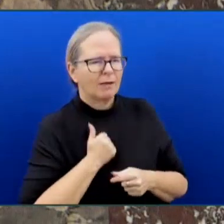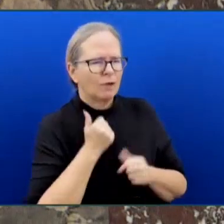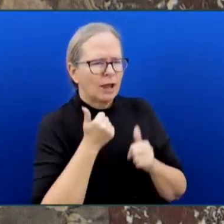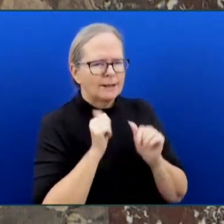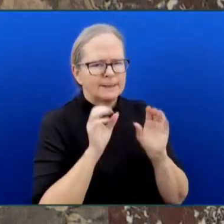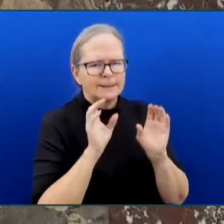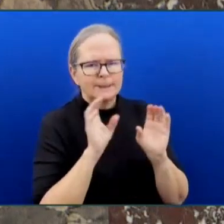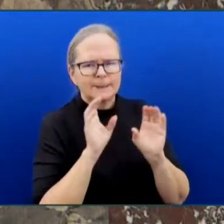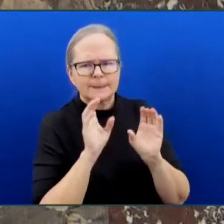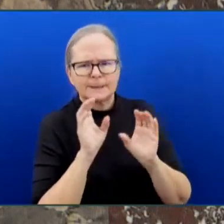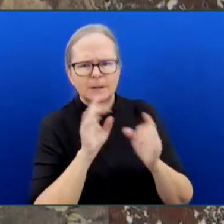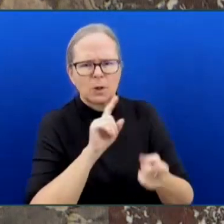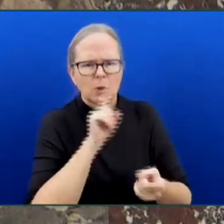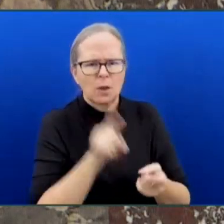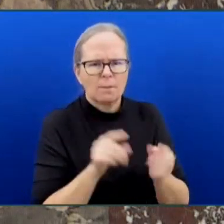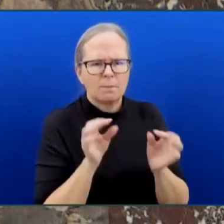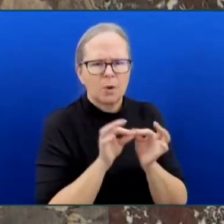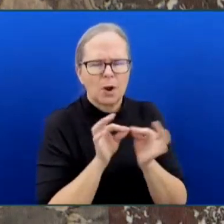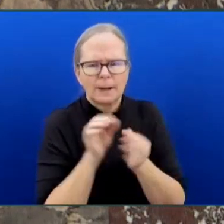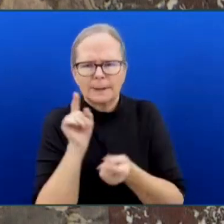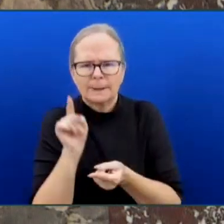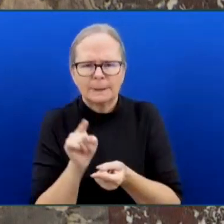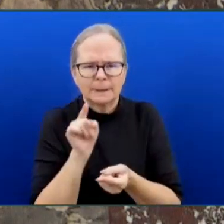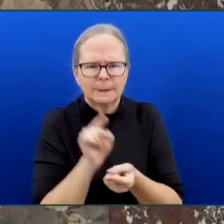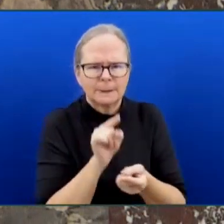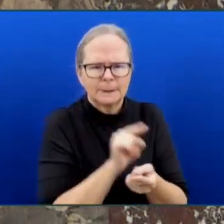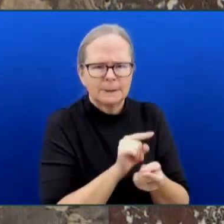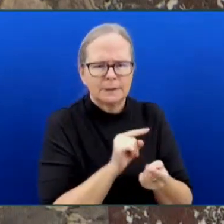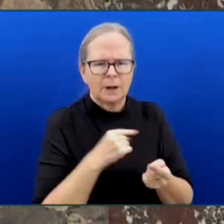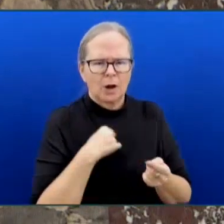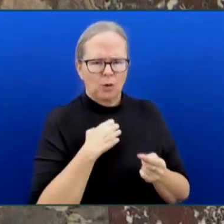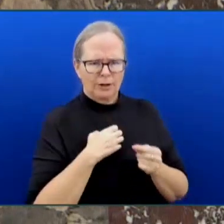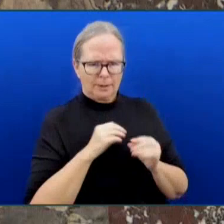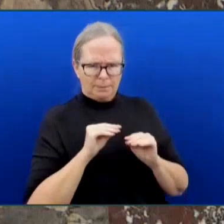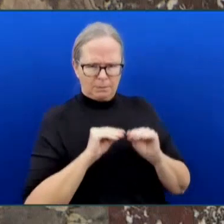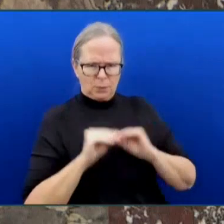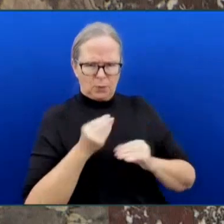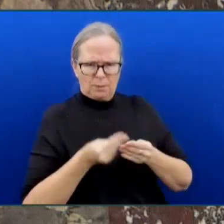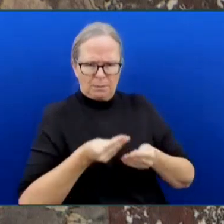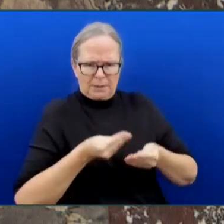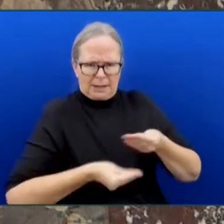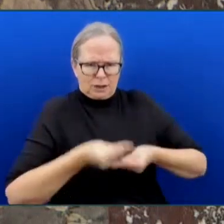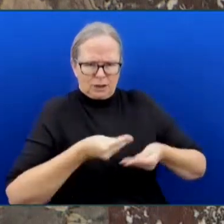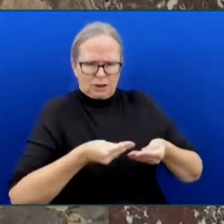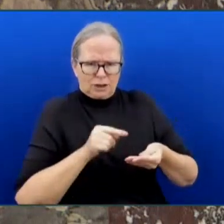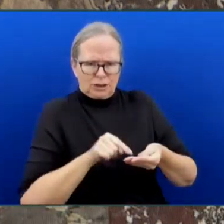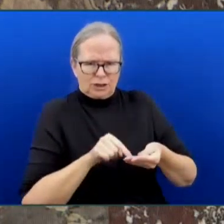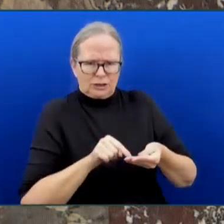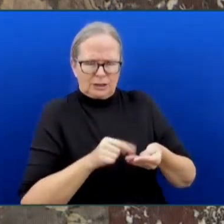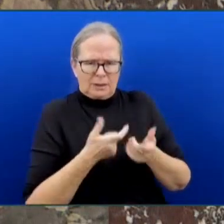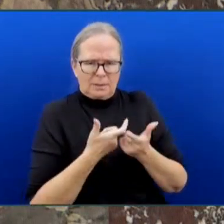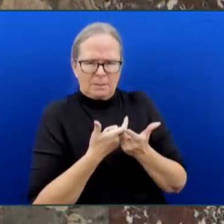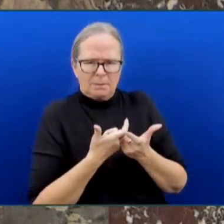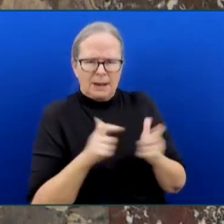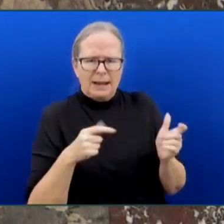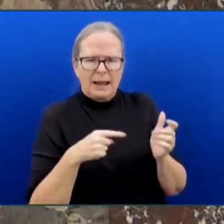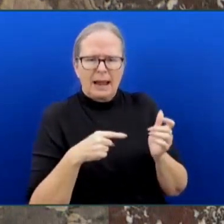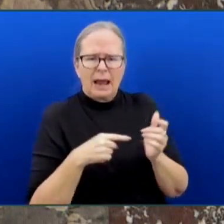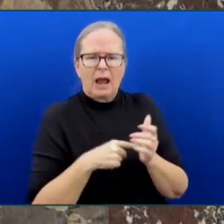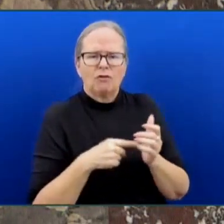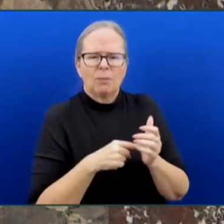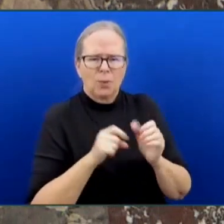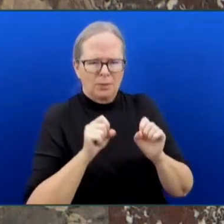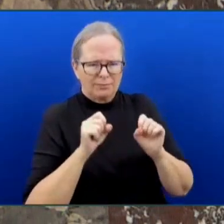budget. Members. Big affordability initiatives? Absolutely, Honourable Speaker. And let me tell you about the